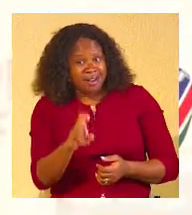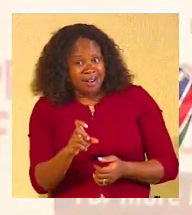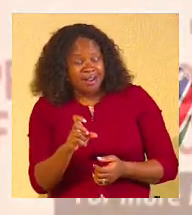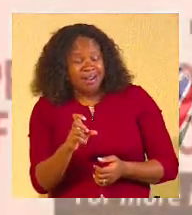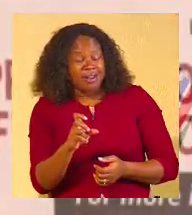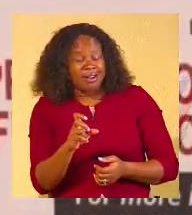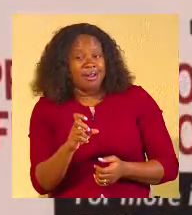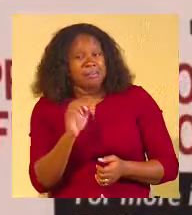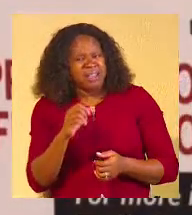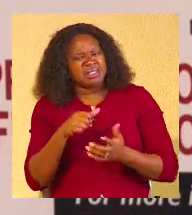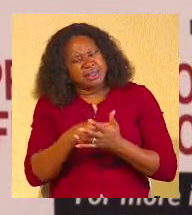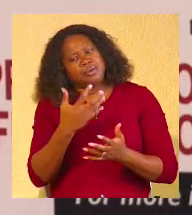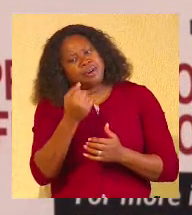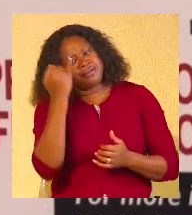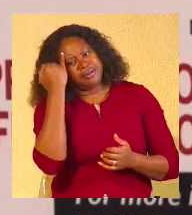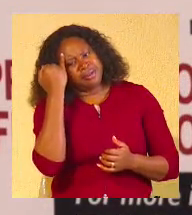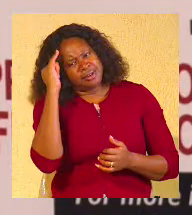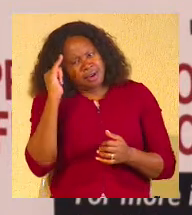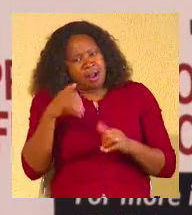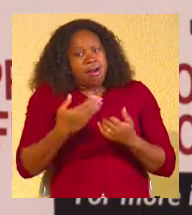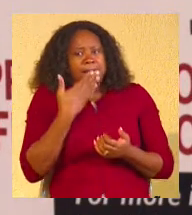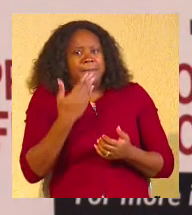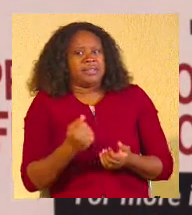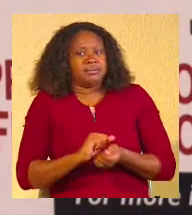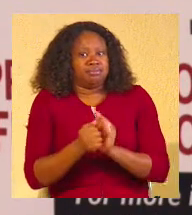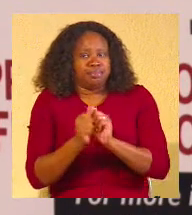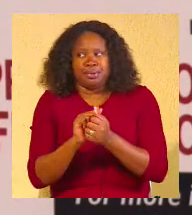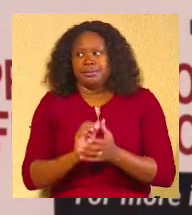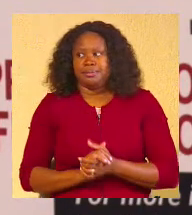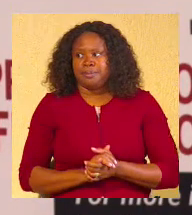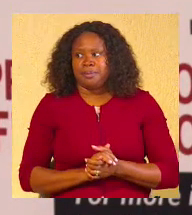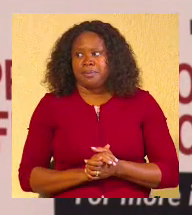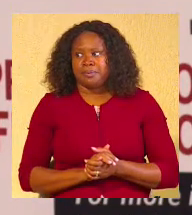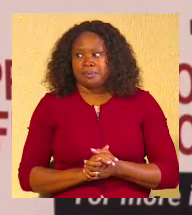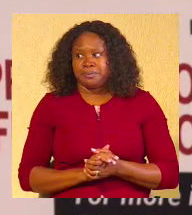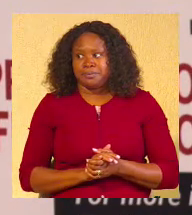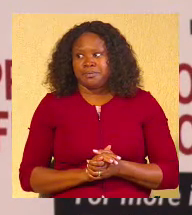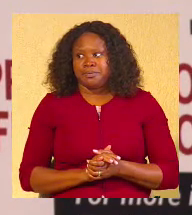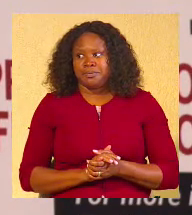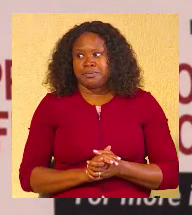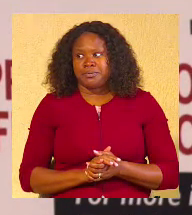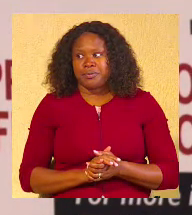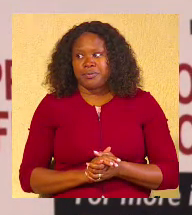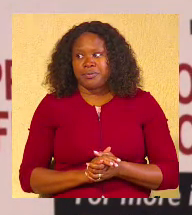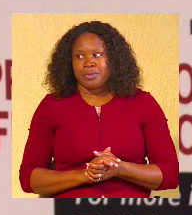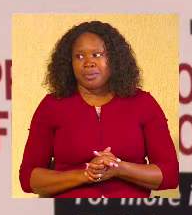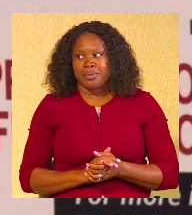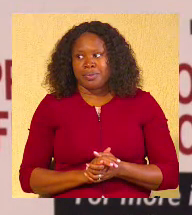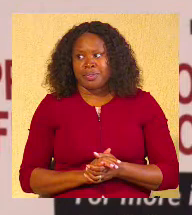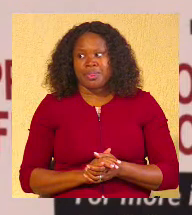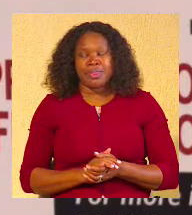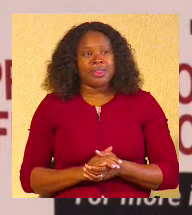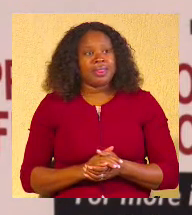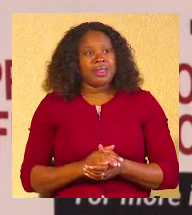Do any of the other panelists want to answer the second question? But also let's remember the first question that he asked. Marvin wants to volunteer at the